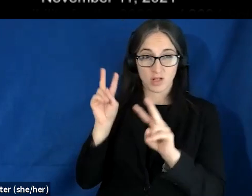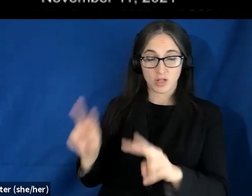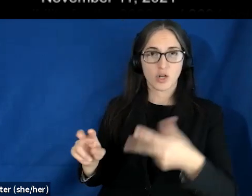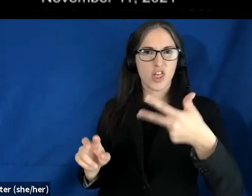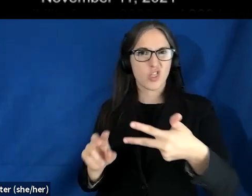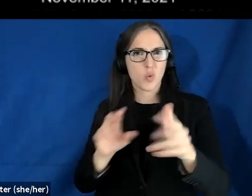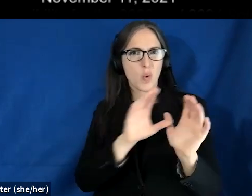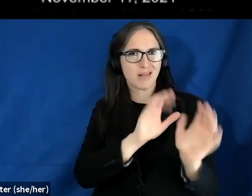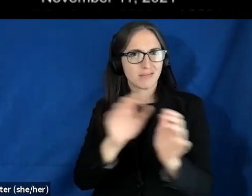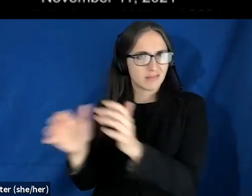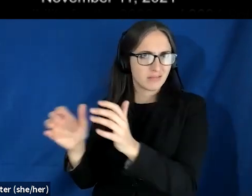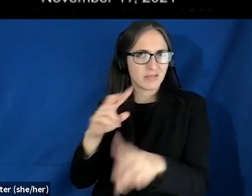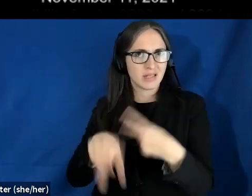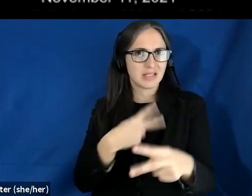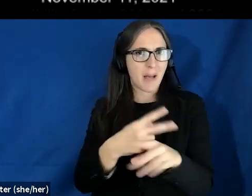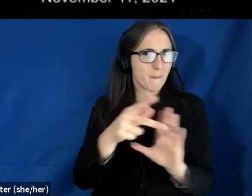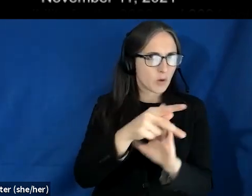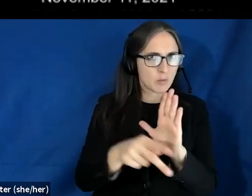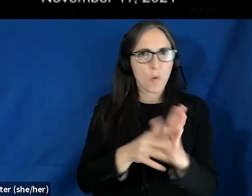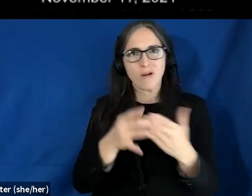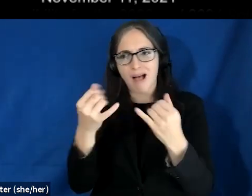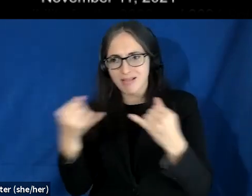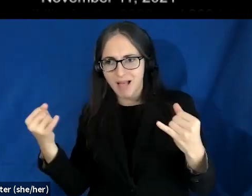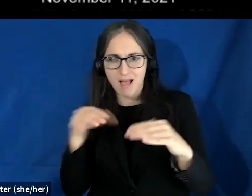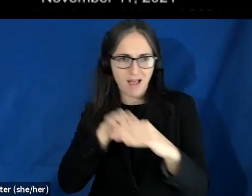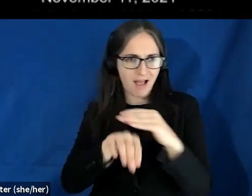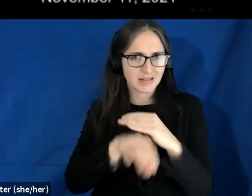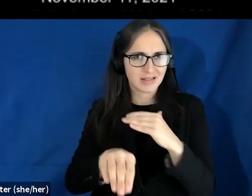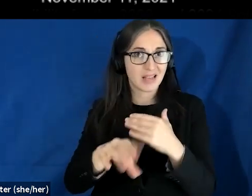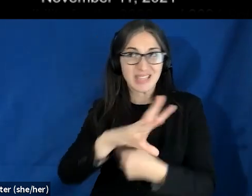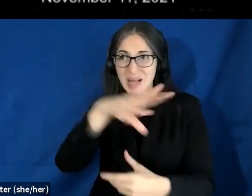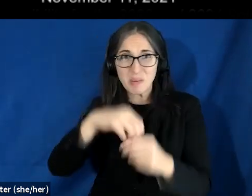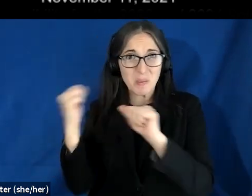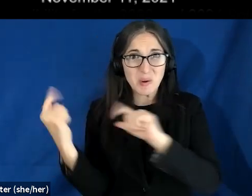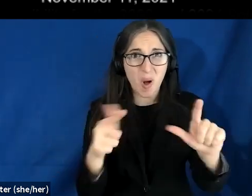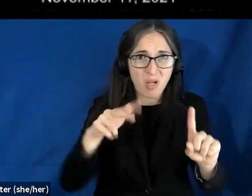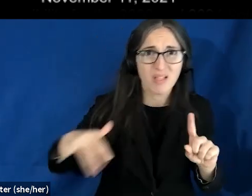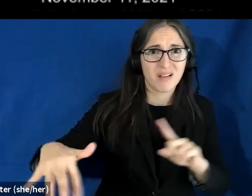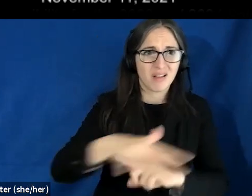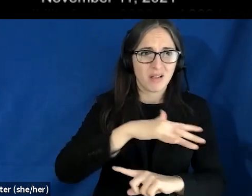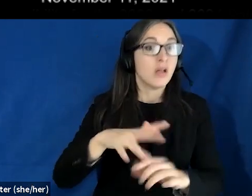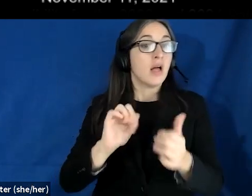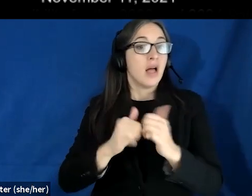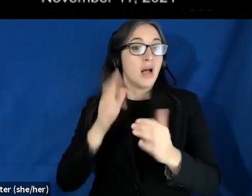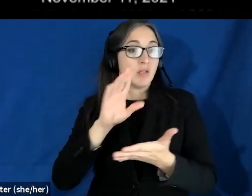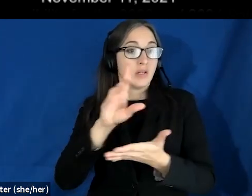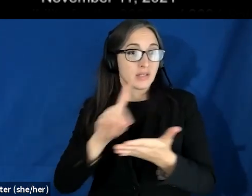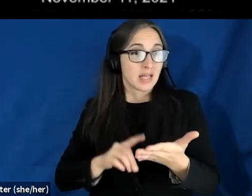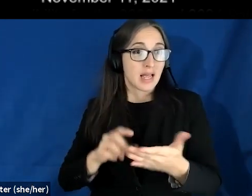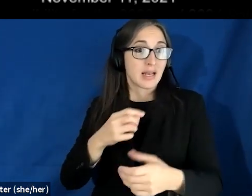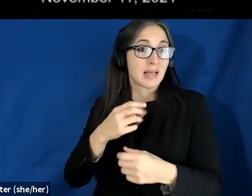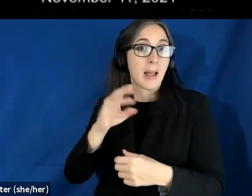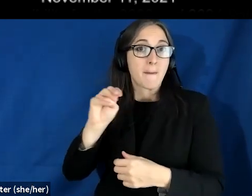practices, you've covered all the bases. How to design a makerspace. The 7 principles of universal design will help you with